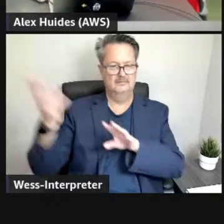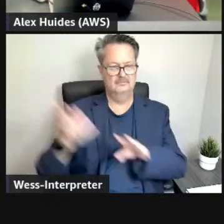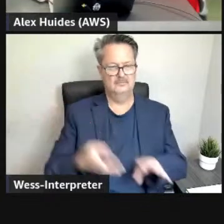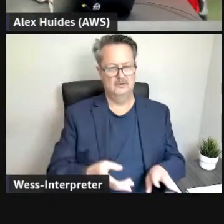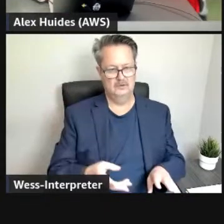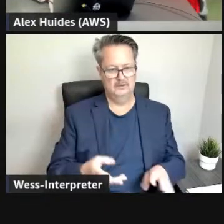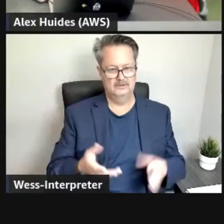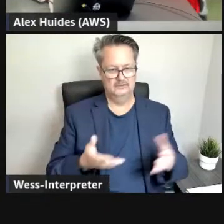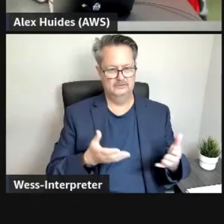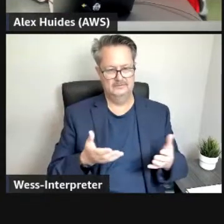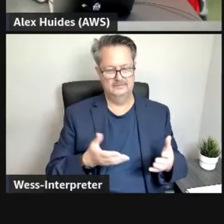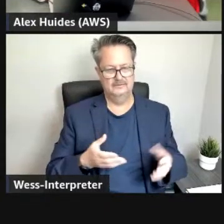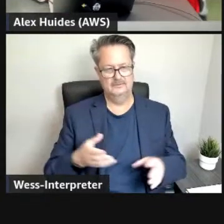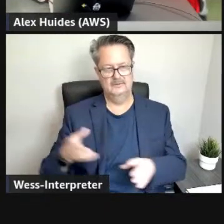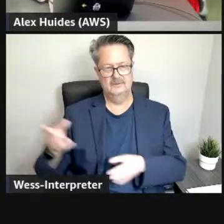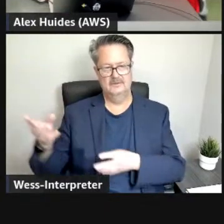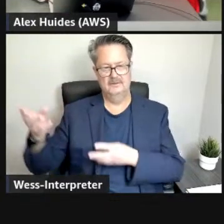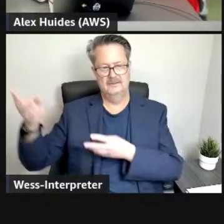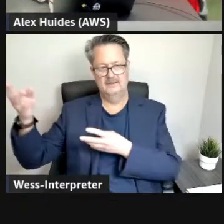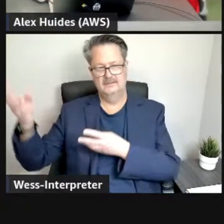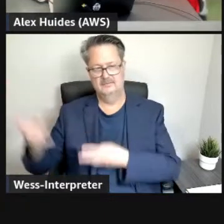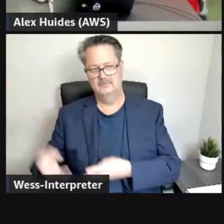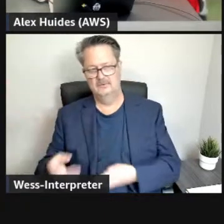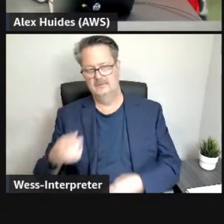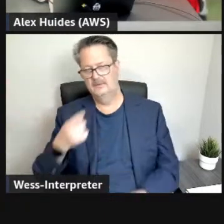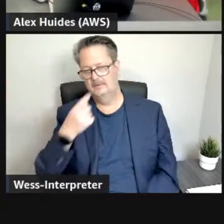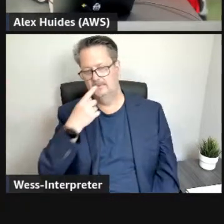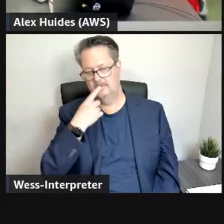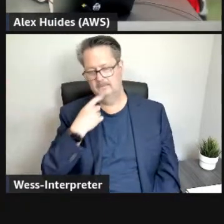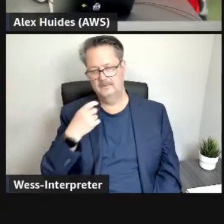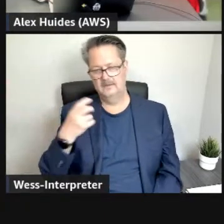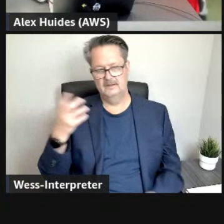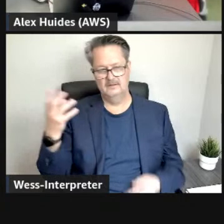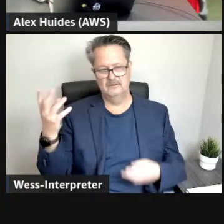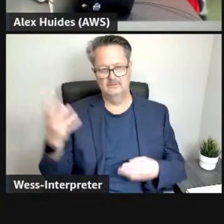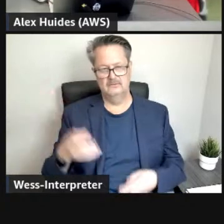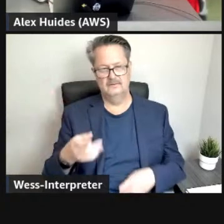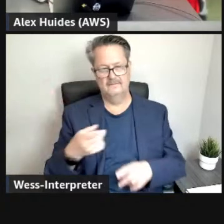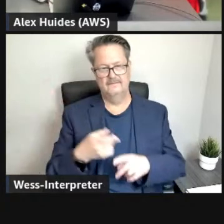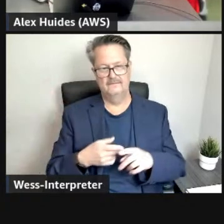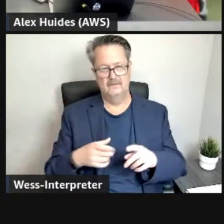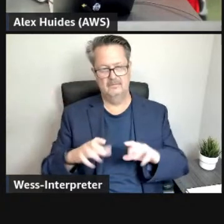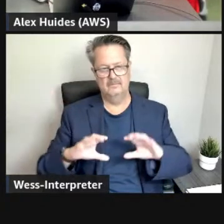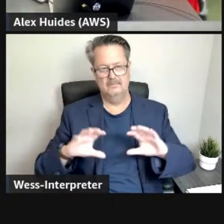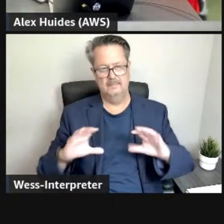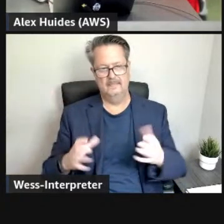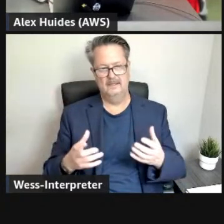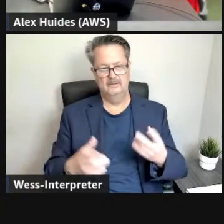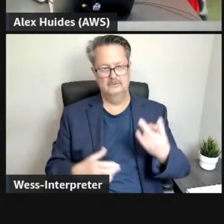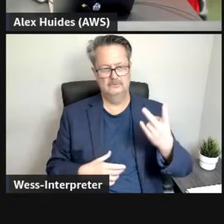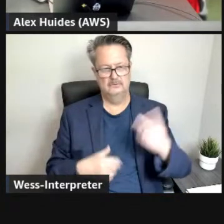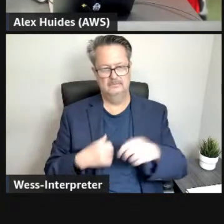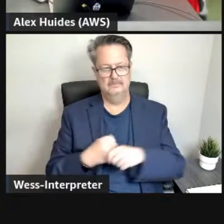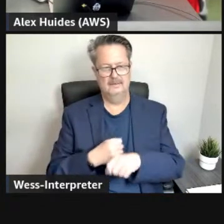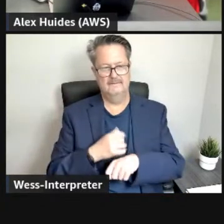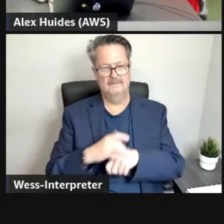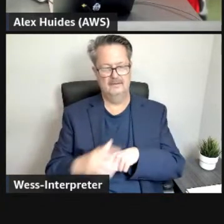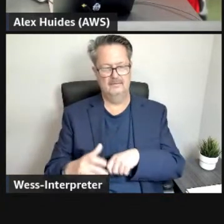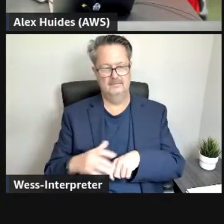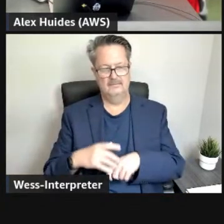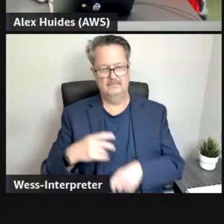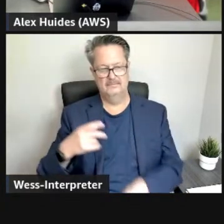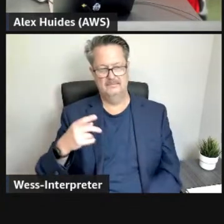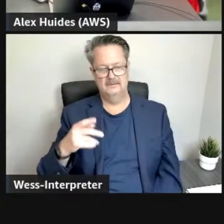to export the red service from cluster 2 and make it available at VPC Lattice level.